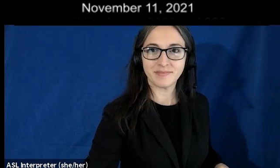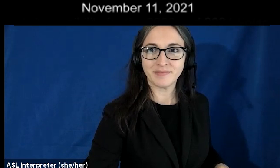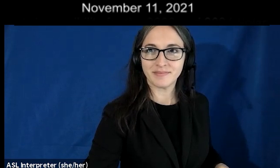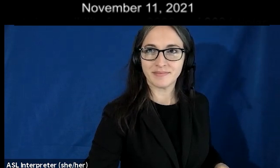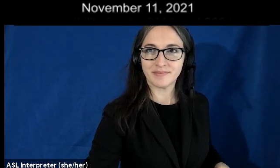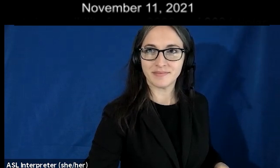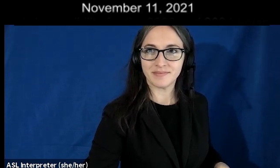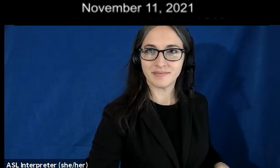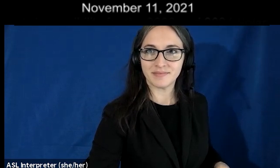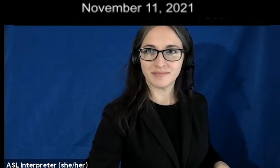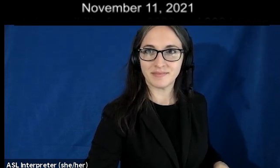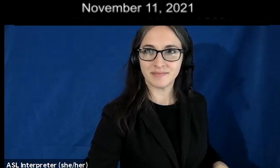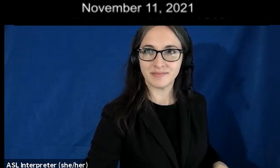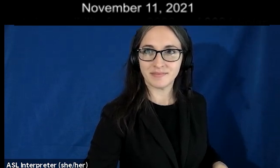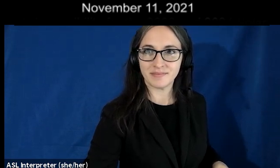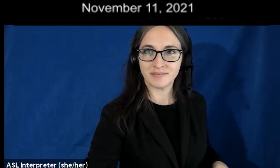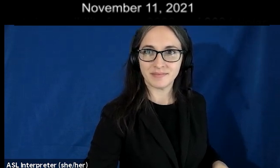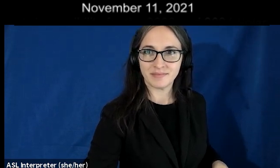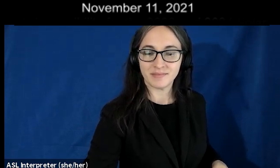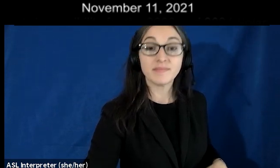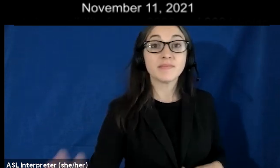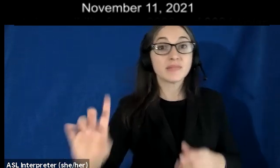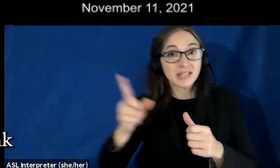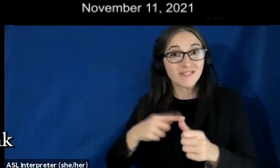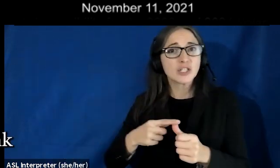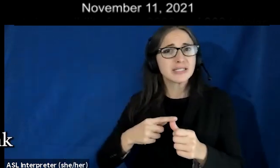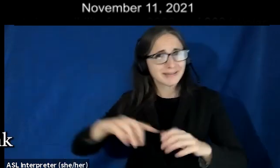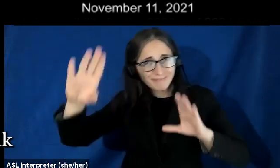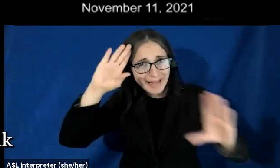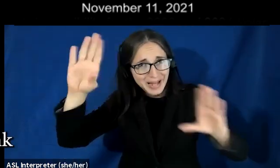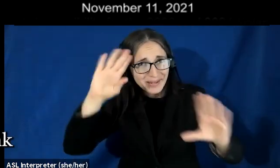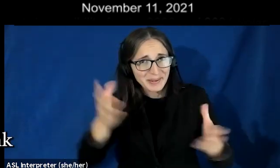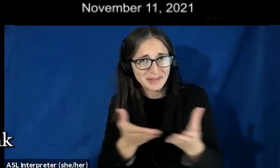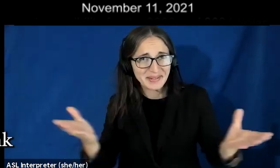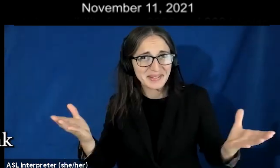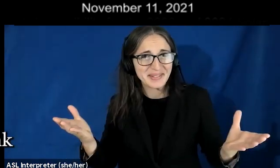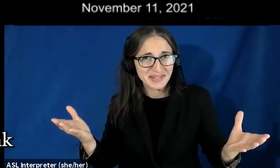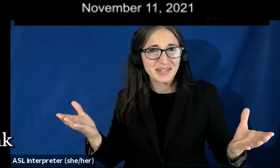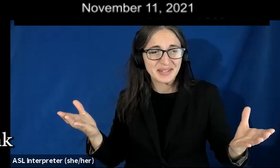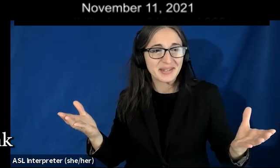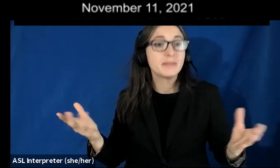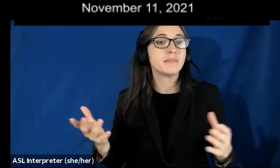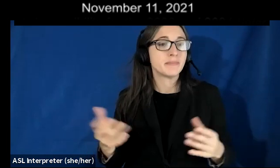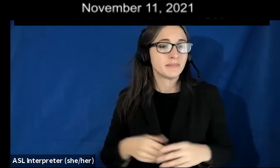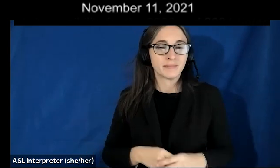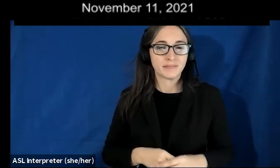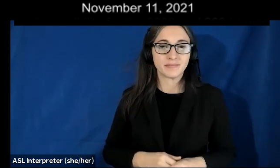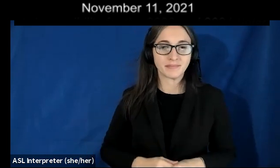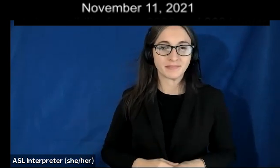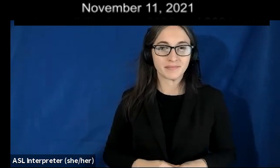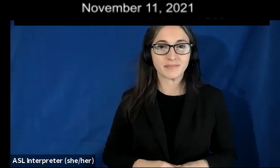Um, First of all, I want to say hello to everyone, and then I would also like to thank